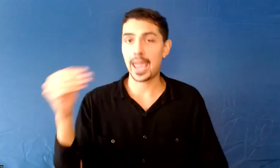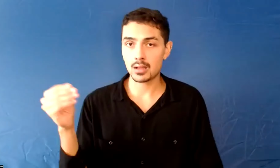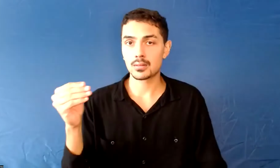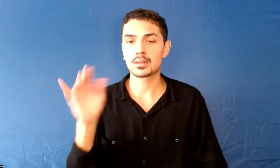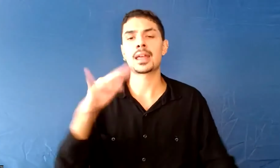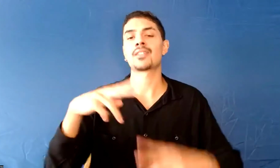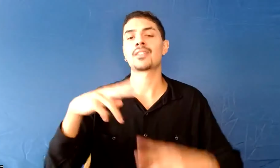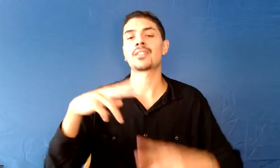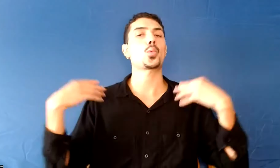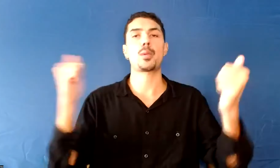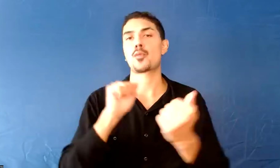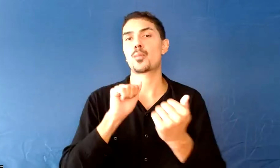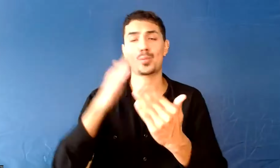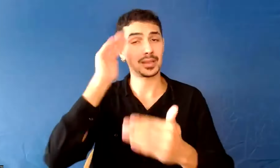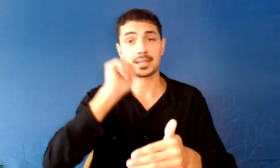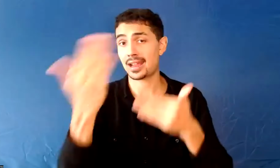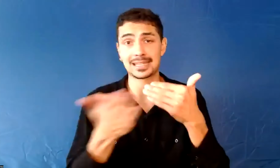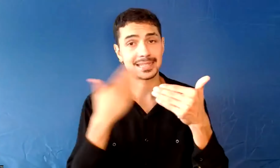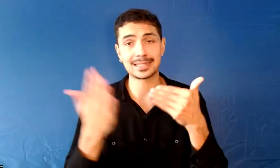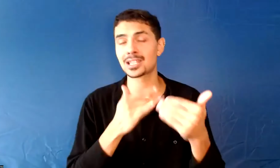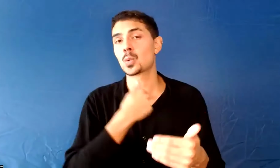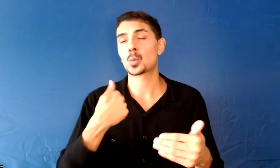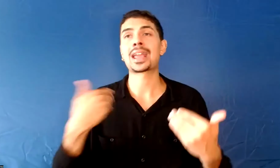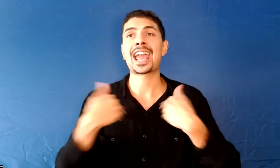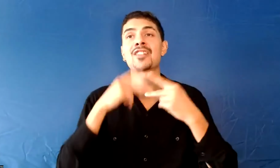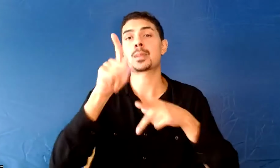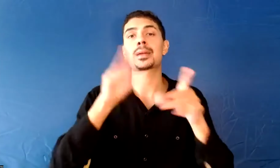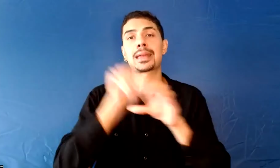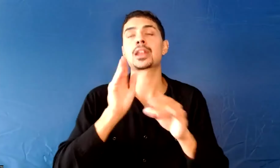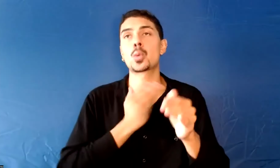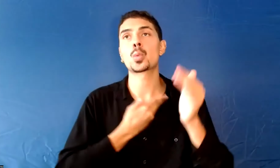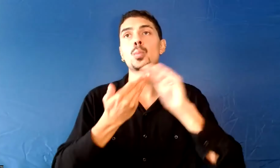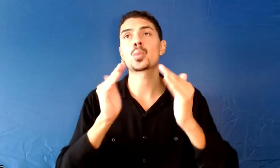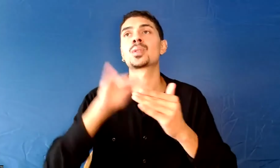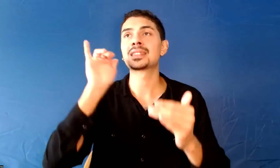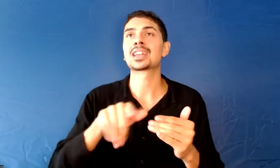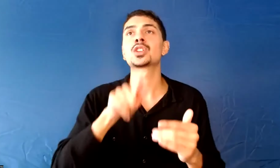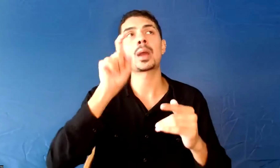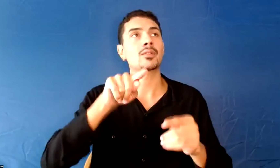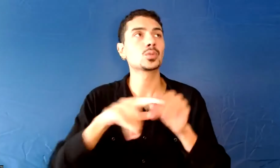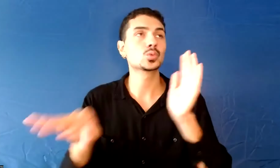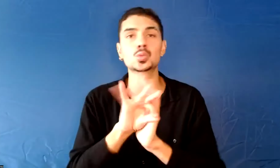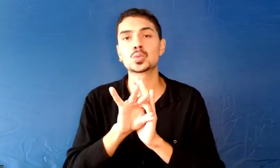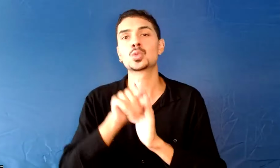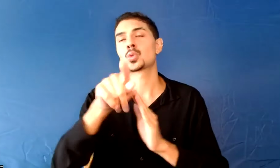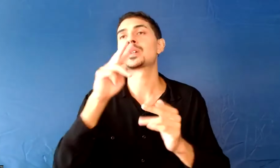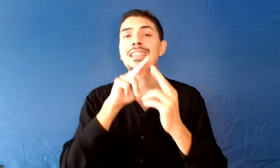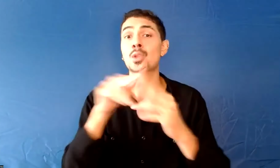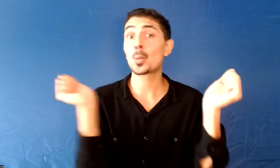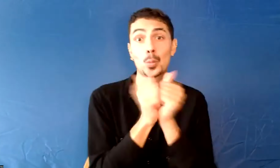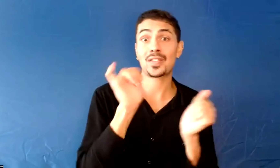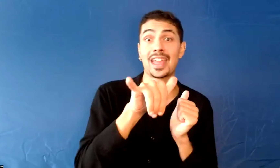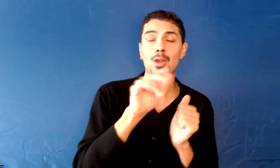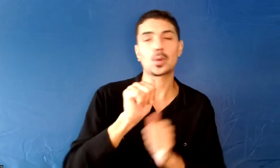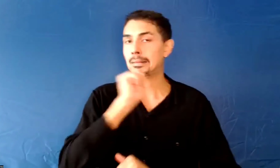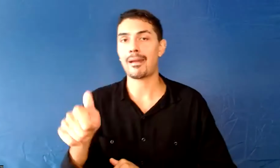to take, because it's not easy. Because we have people in our community that are like, you got to choose. You're either with it or you're not. But